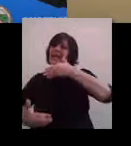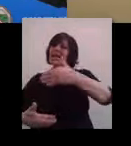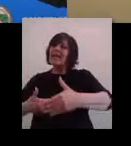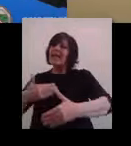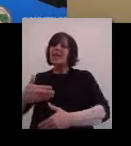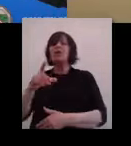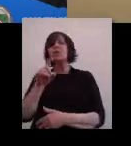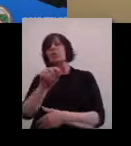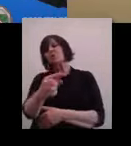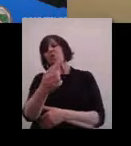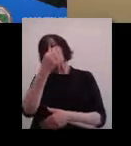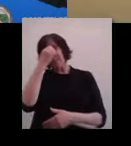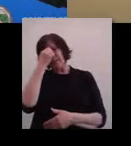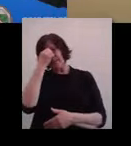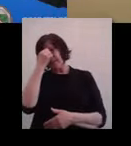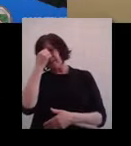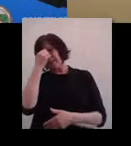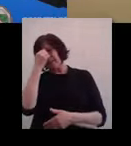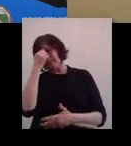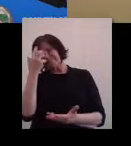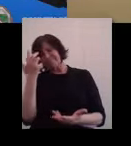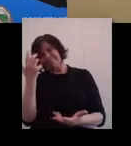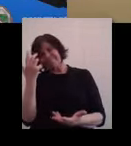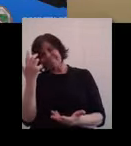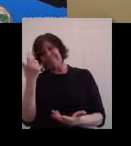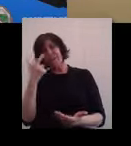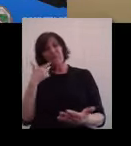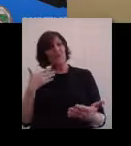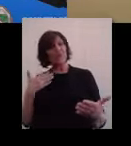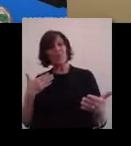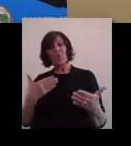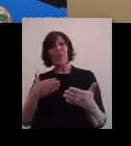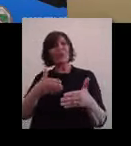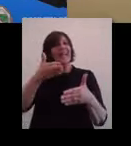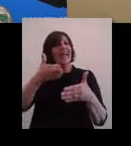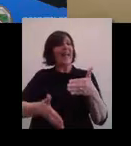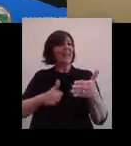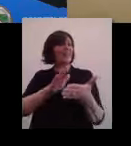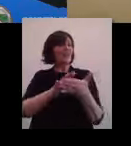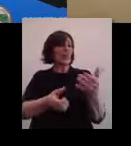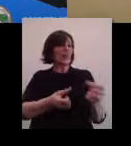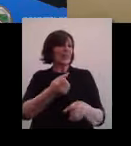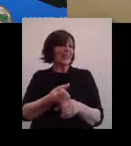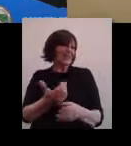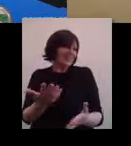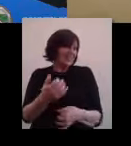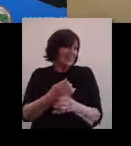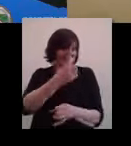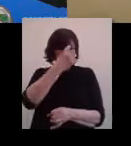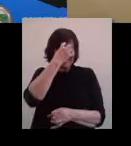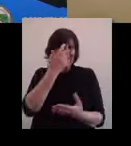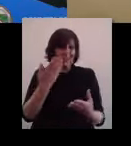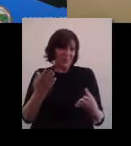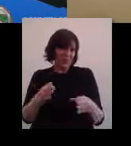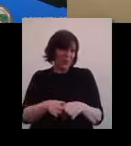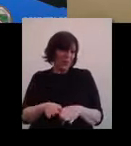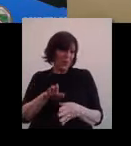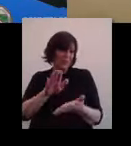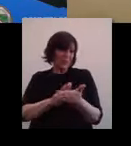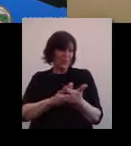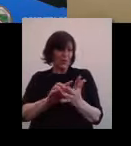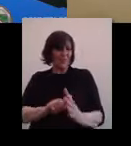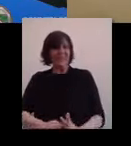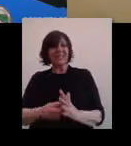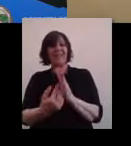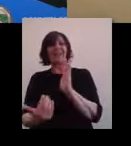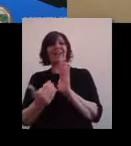point, with us getting so close to the end of the school year, that it would just make sense to close schools to kind of start anew later in the year, potentially, for the